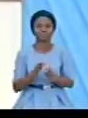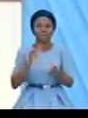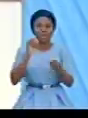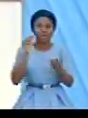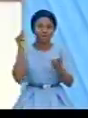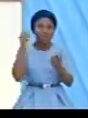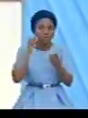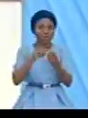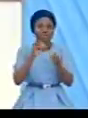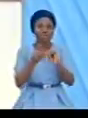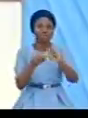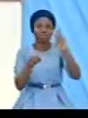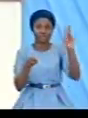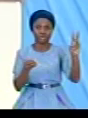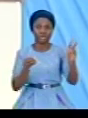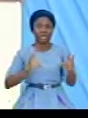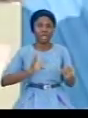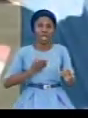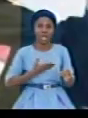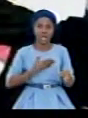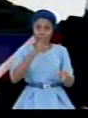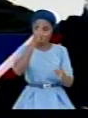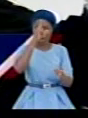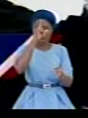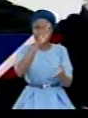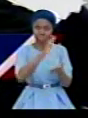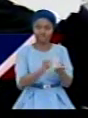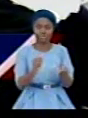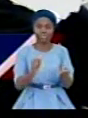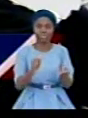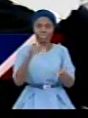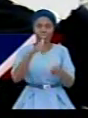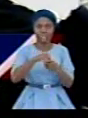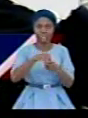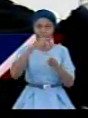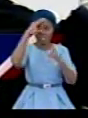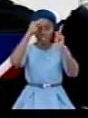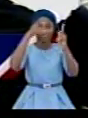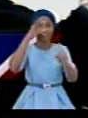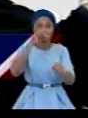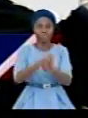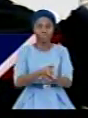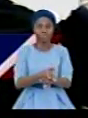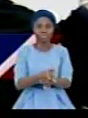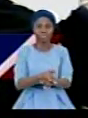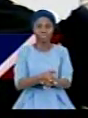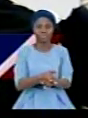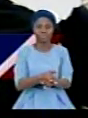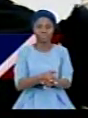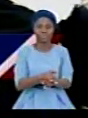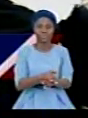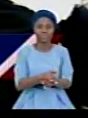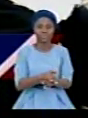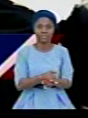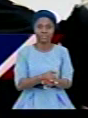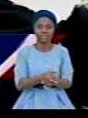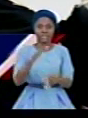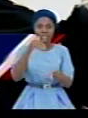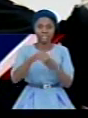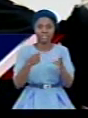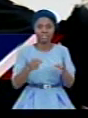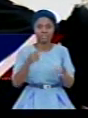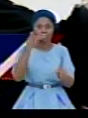his promise of kingdom triumph. Our trust in the